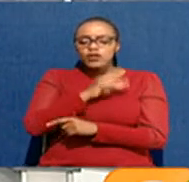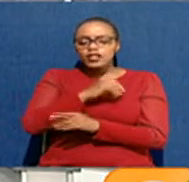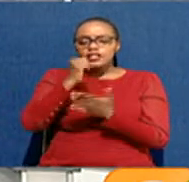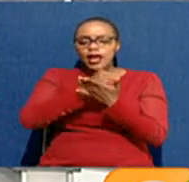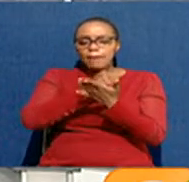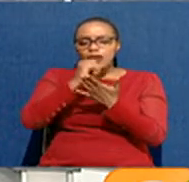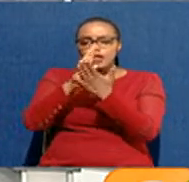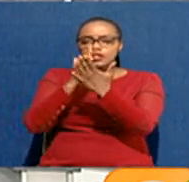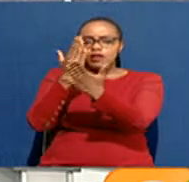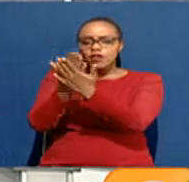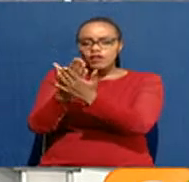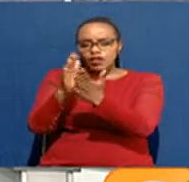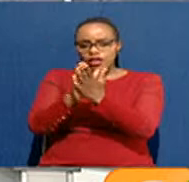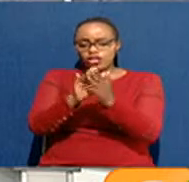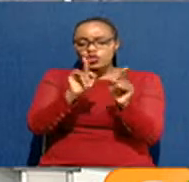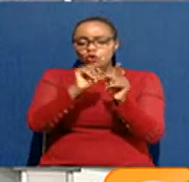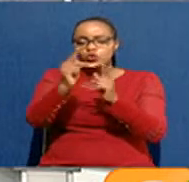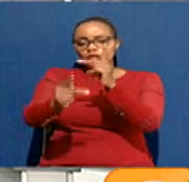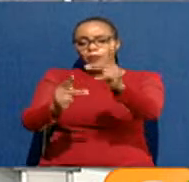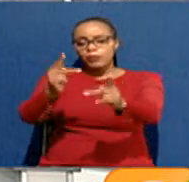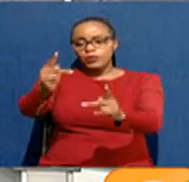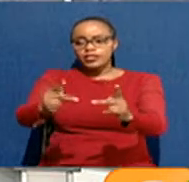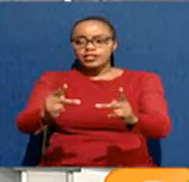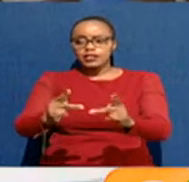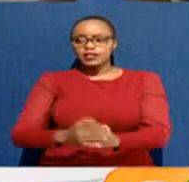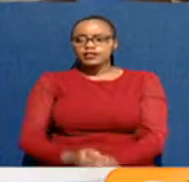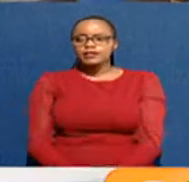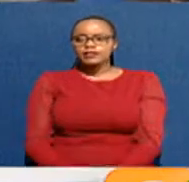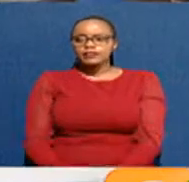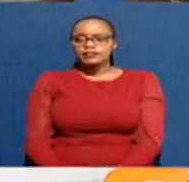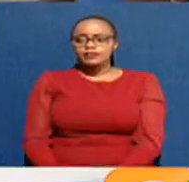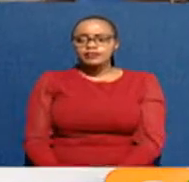passport applications and processing.